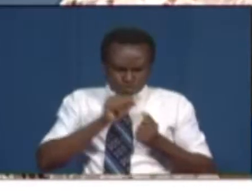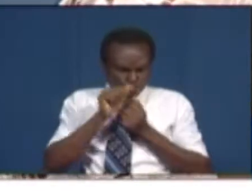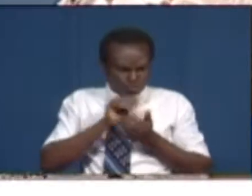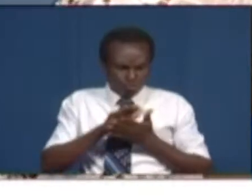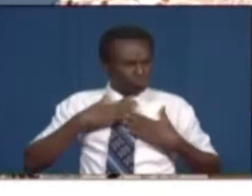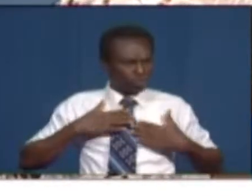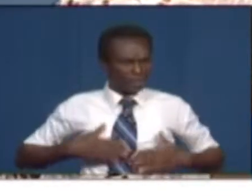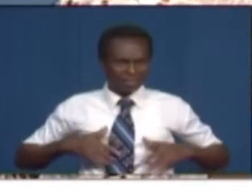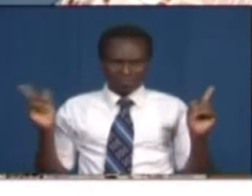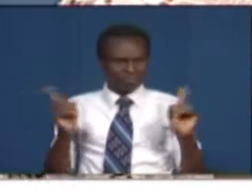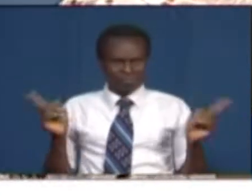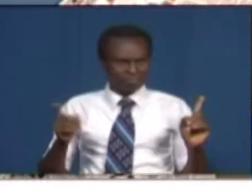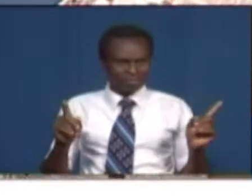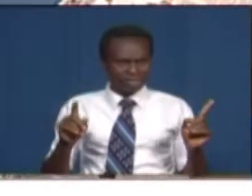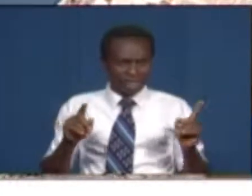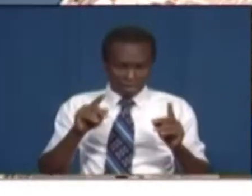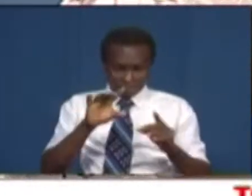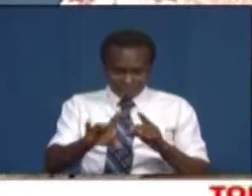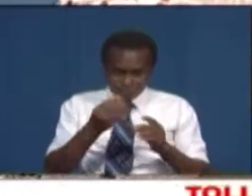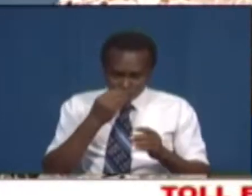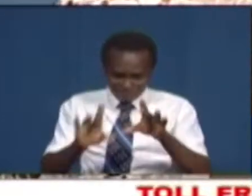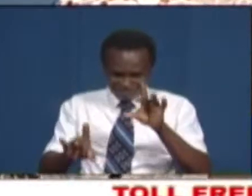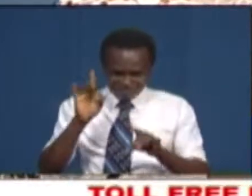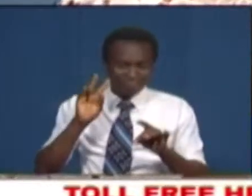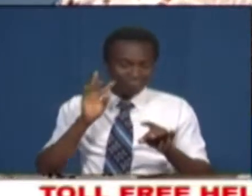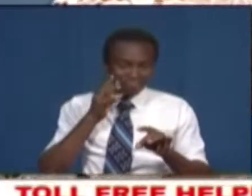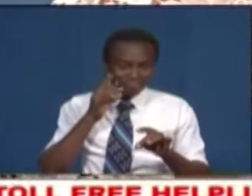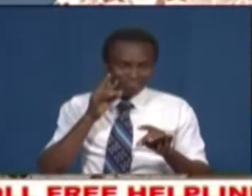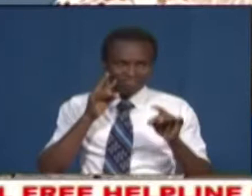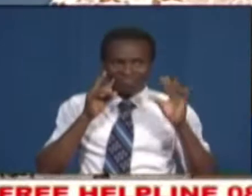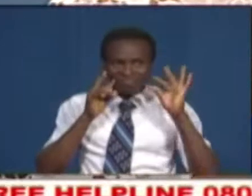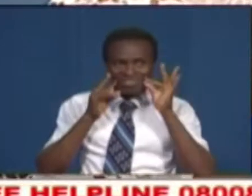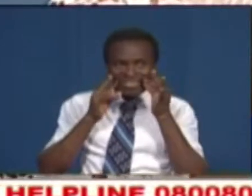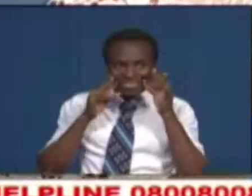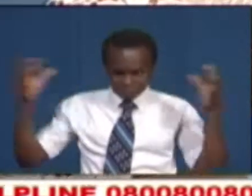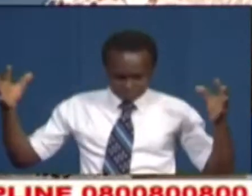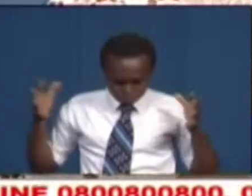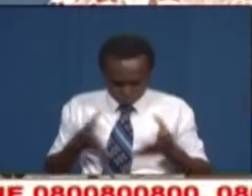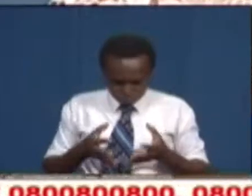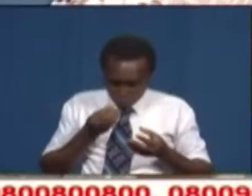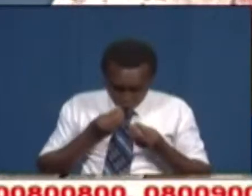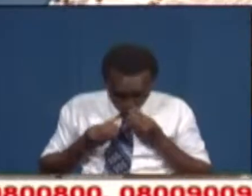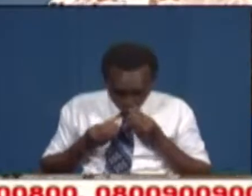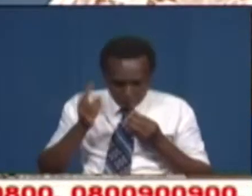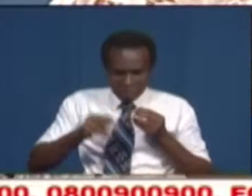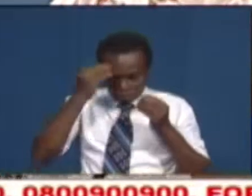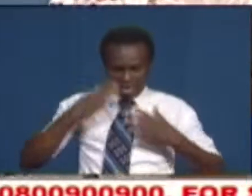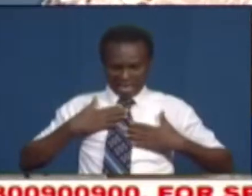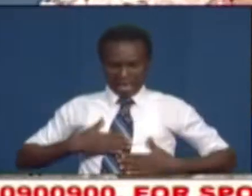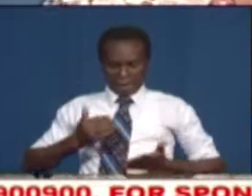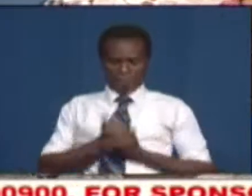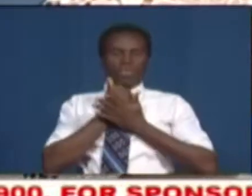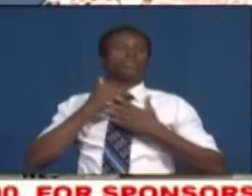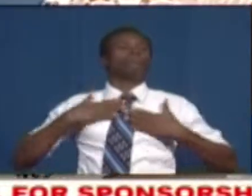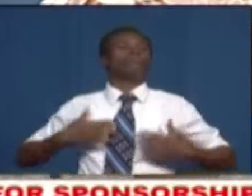vital vitamins of some of the vegetables that we have, like the green leafy and others, you must also know that the nutritional balance,